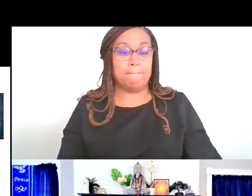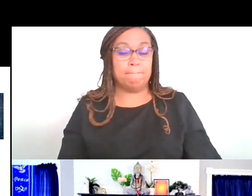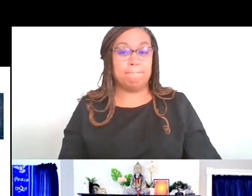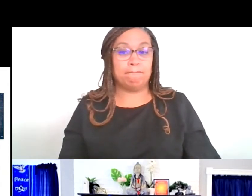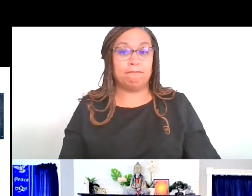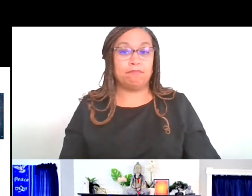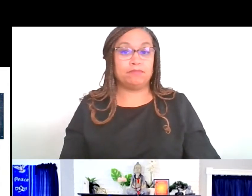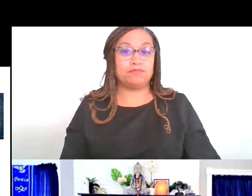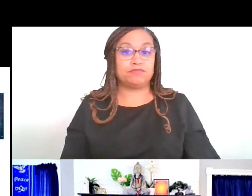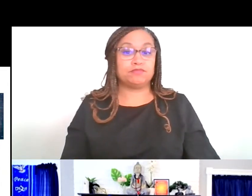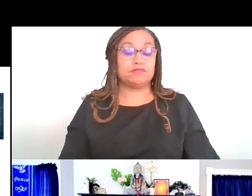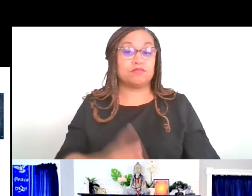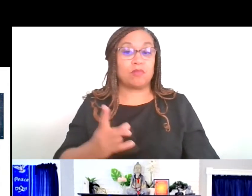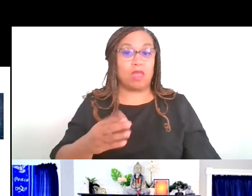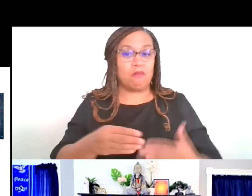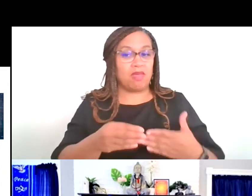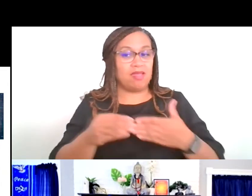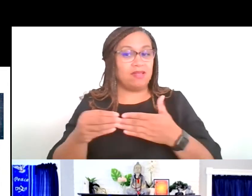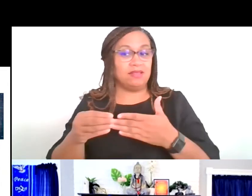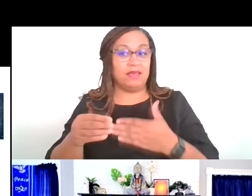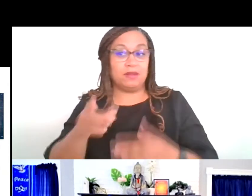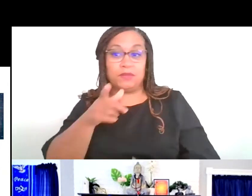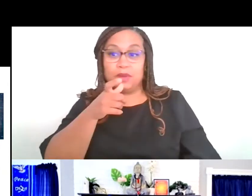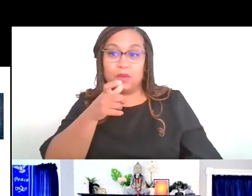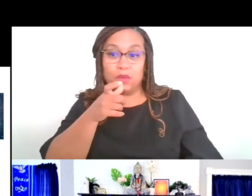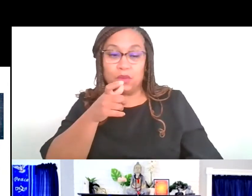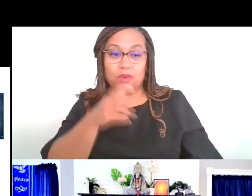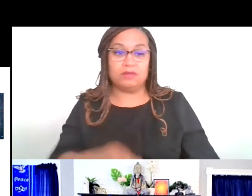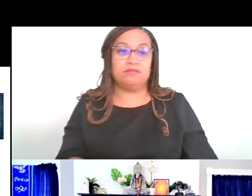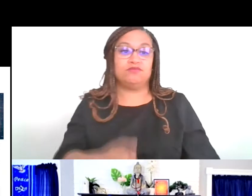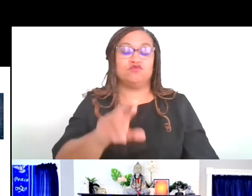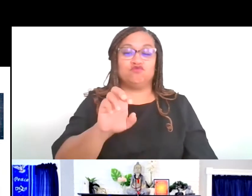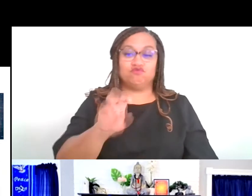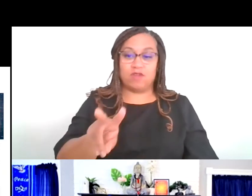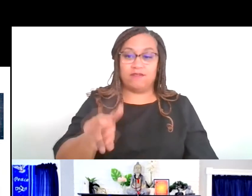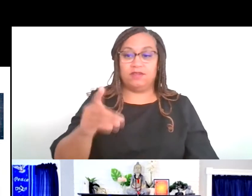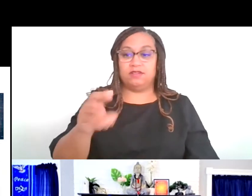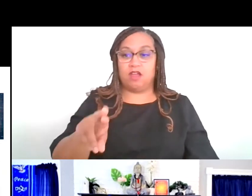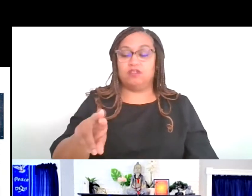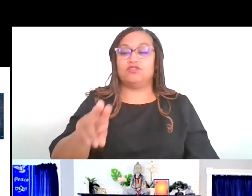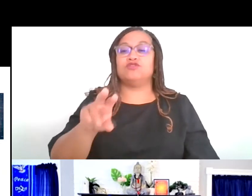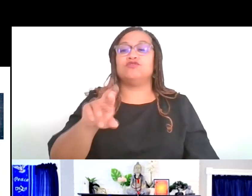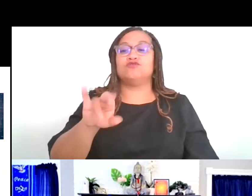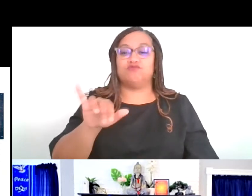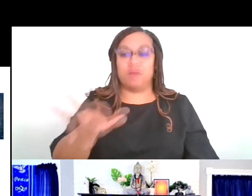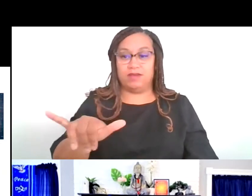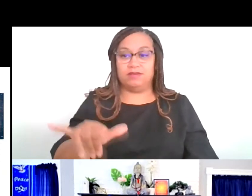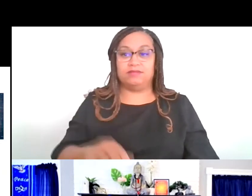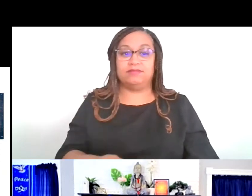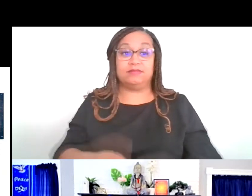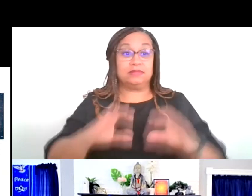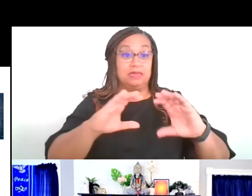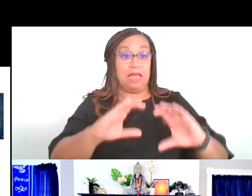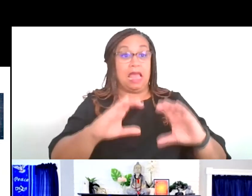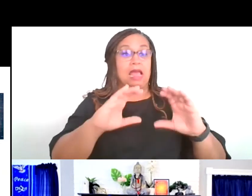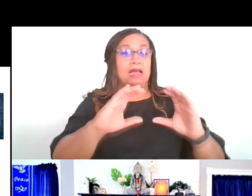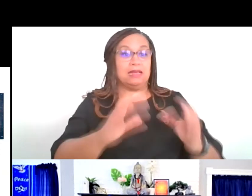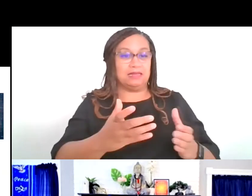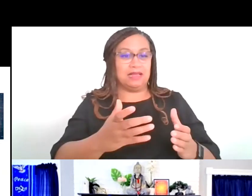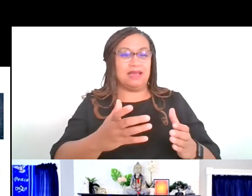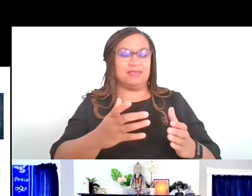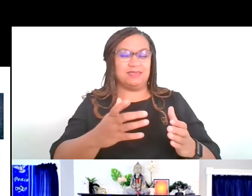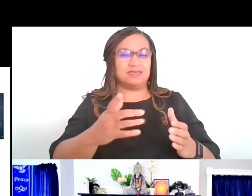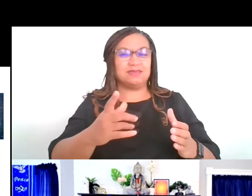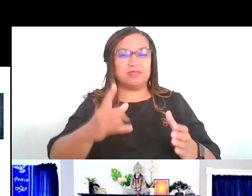The facilitator is Reverend Dr. Ray. Class begins to be determined based